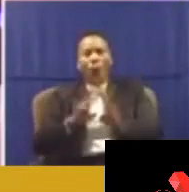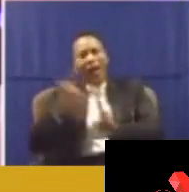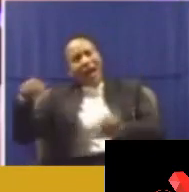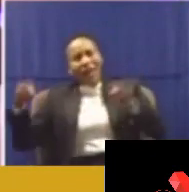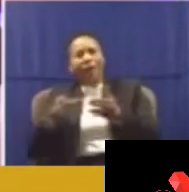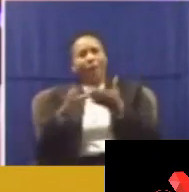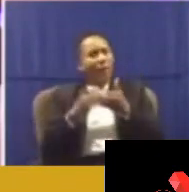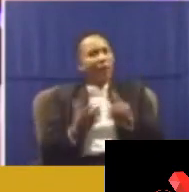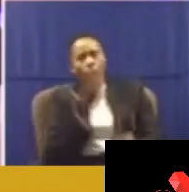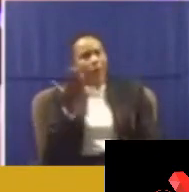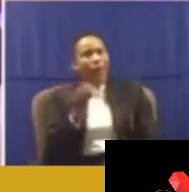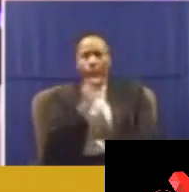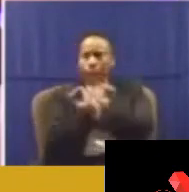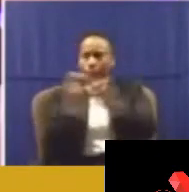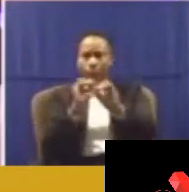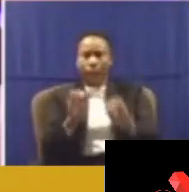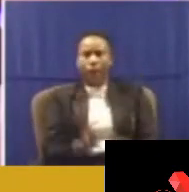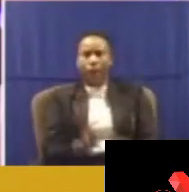want.